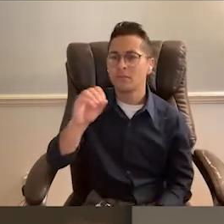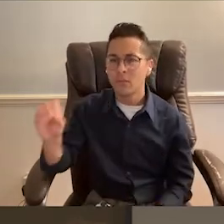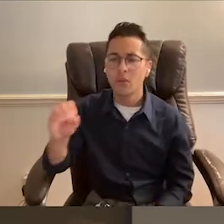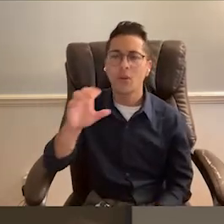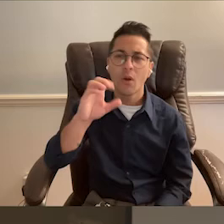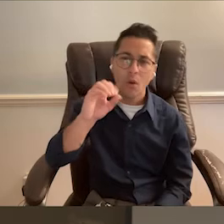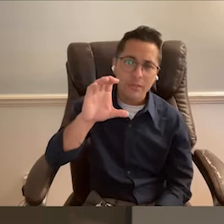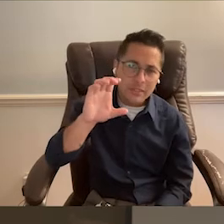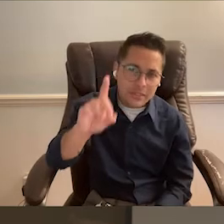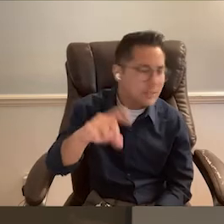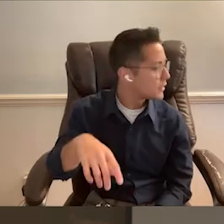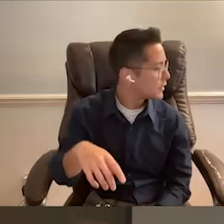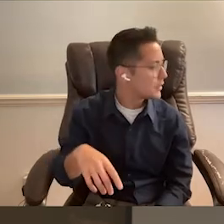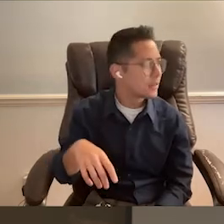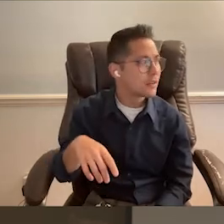Compulsive,